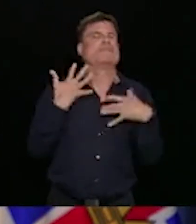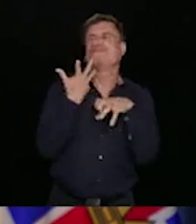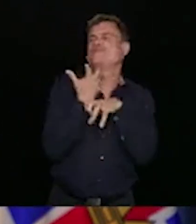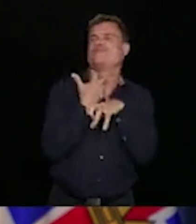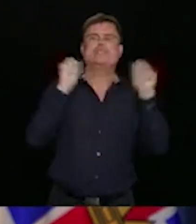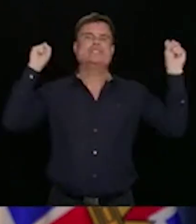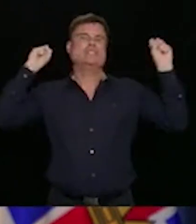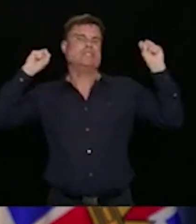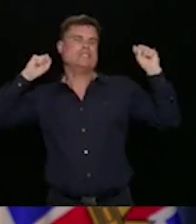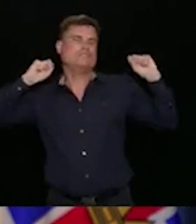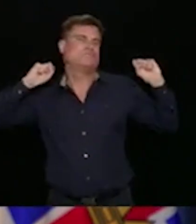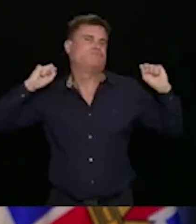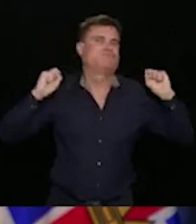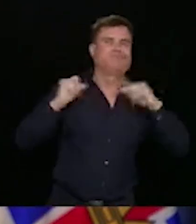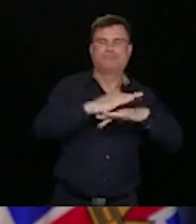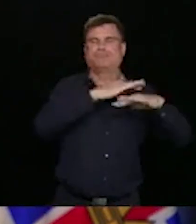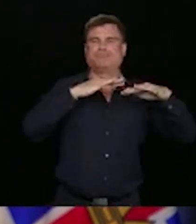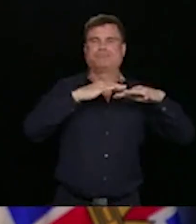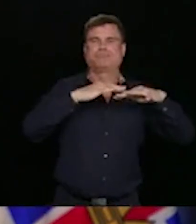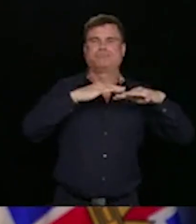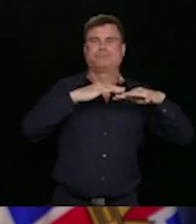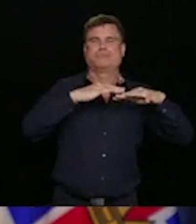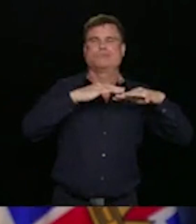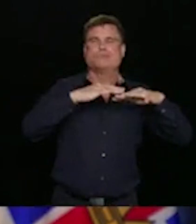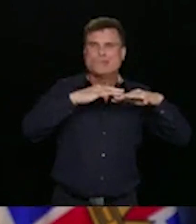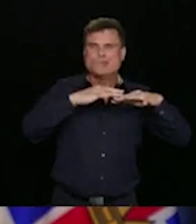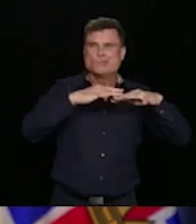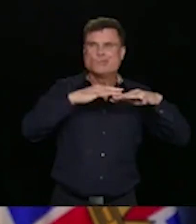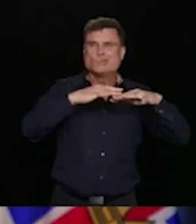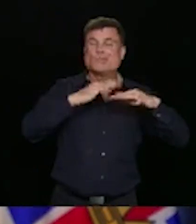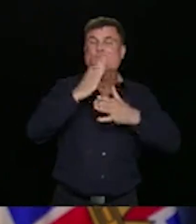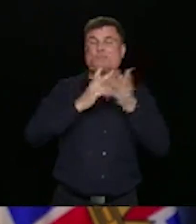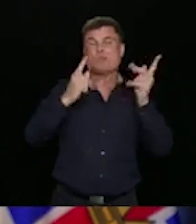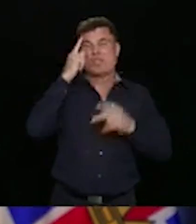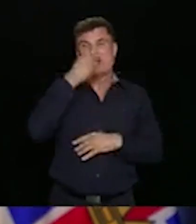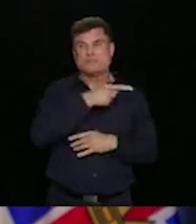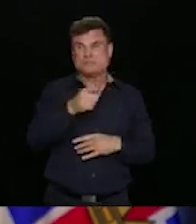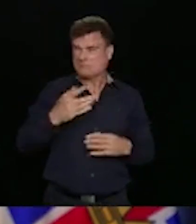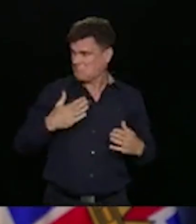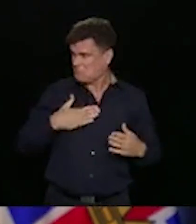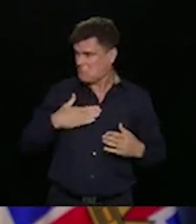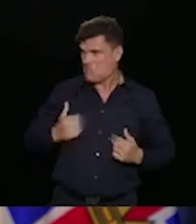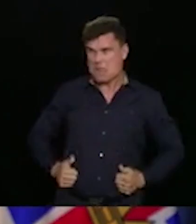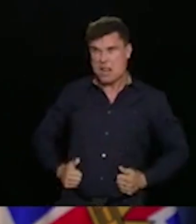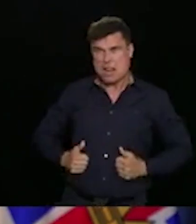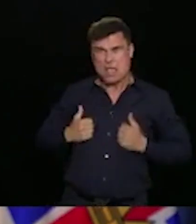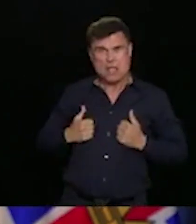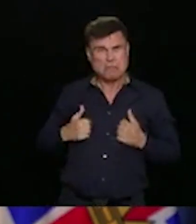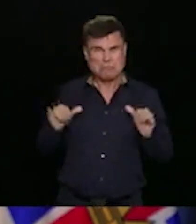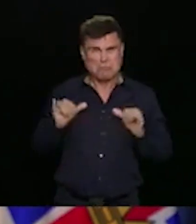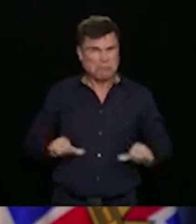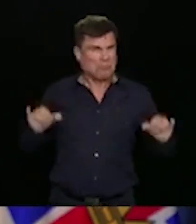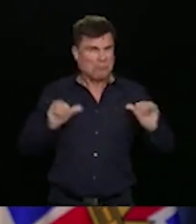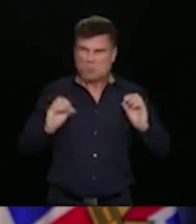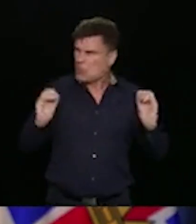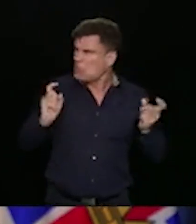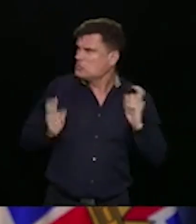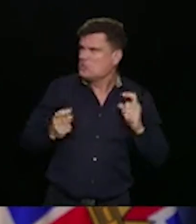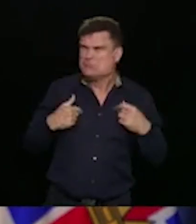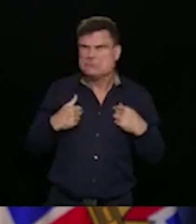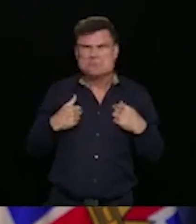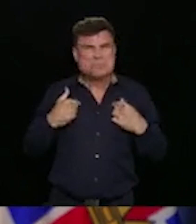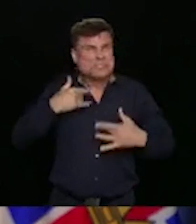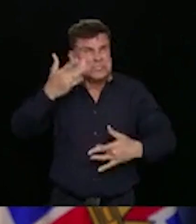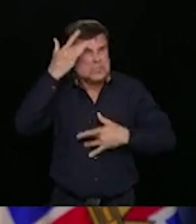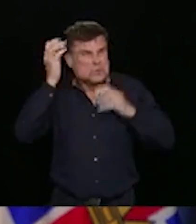differentially negatively impacted and not being impacted by COVID so much, so they could get out and do this. And you know,